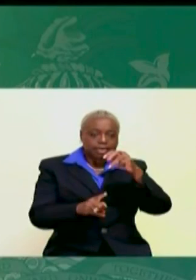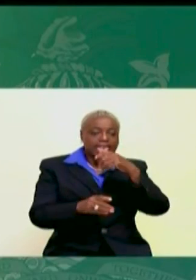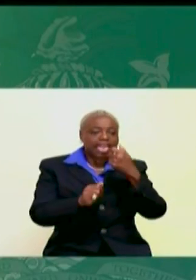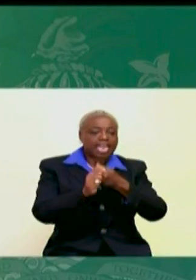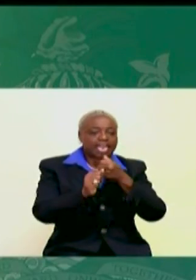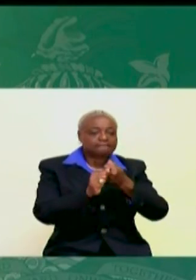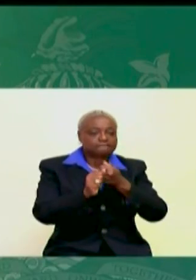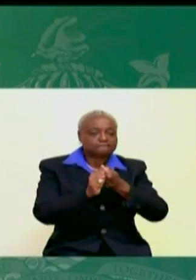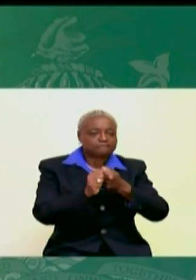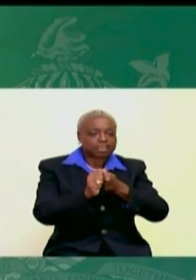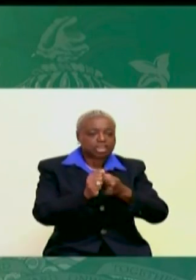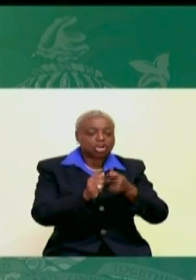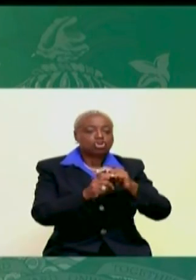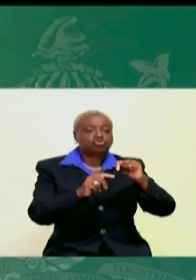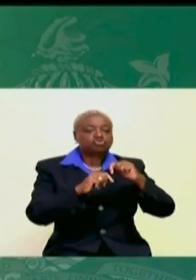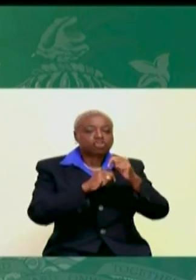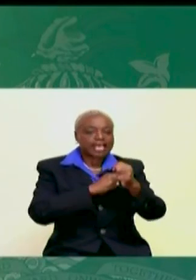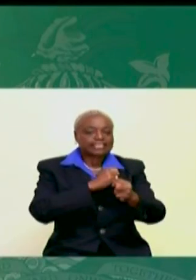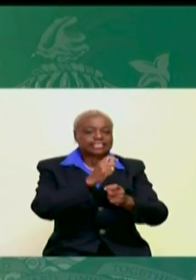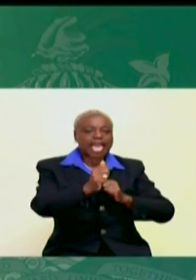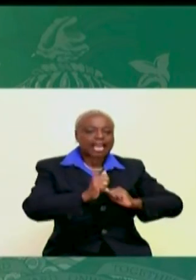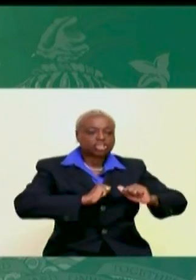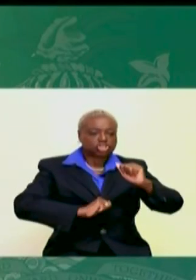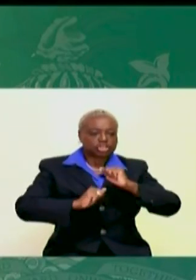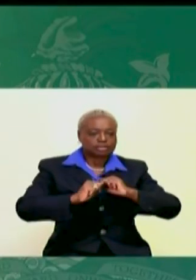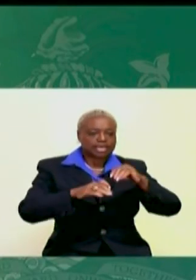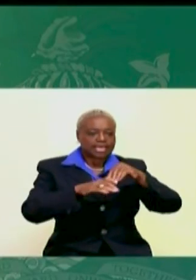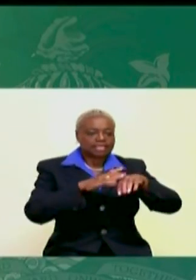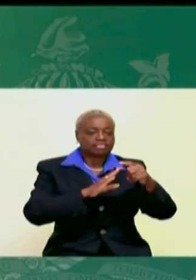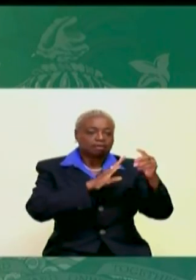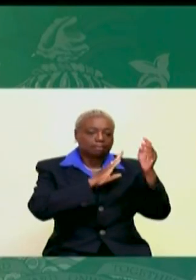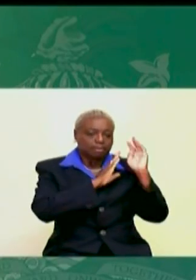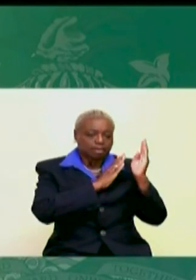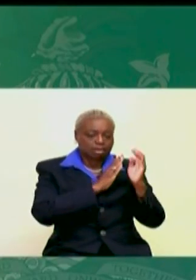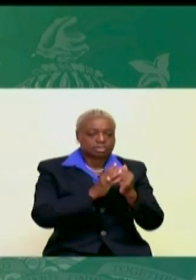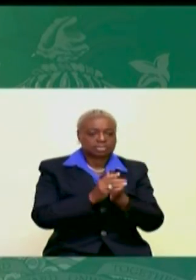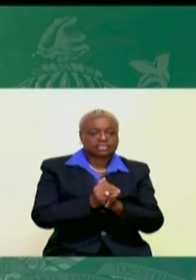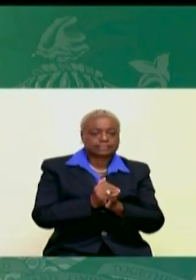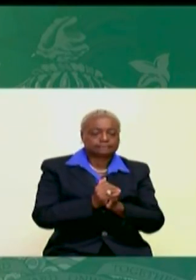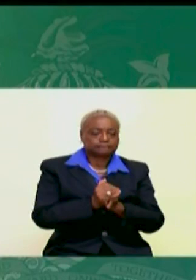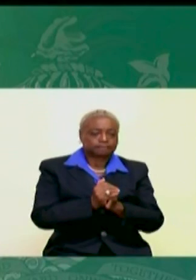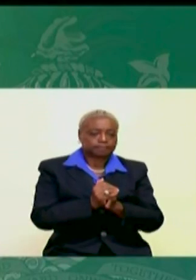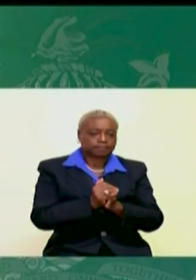on Grand Bahama, a take that might total in the millions.